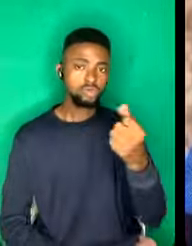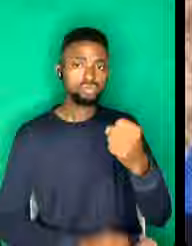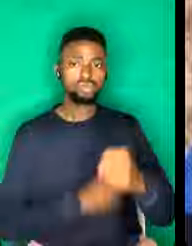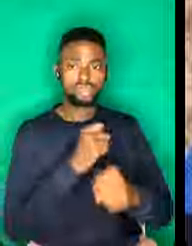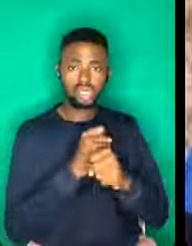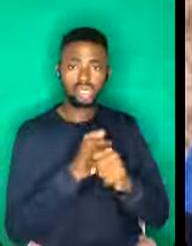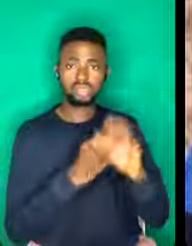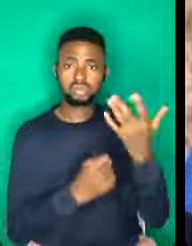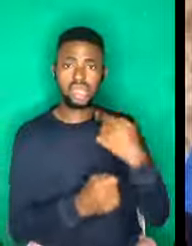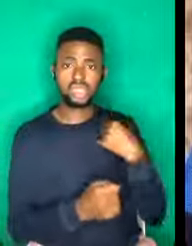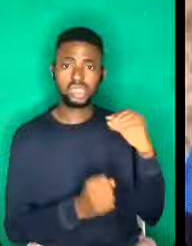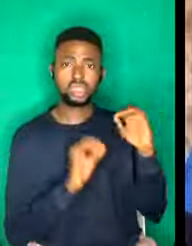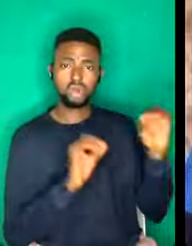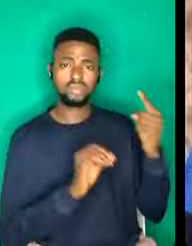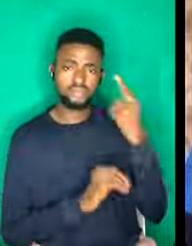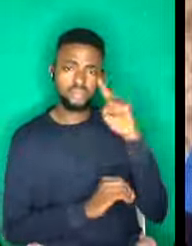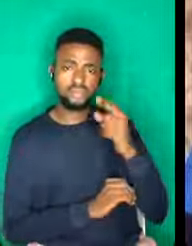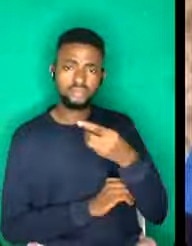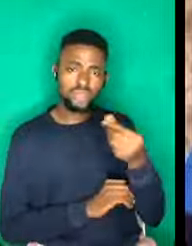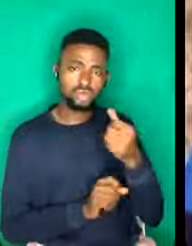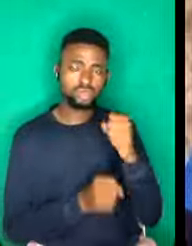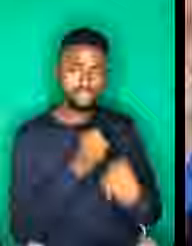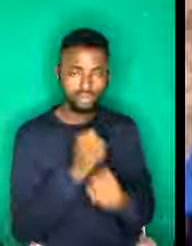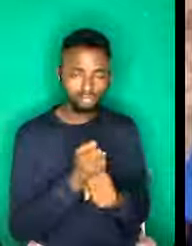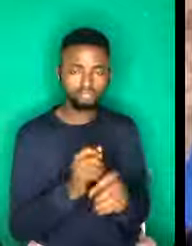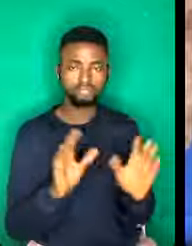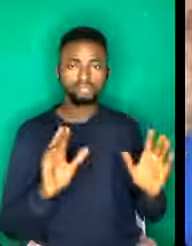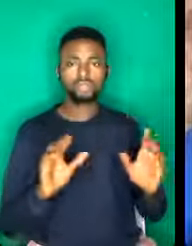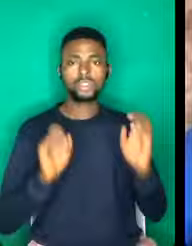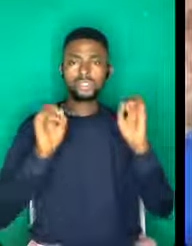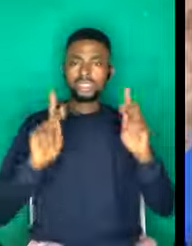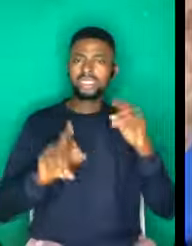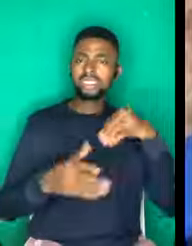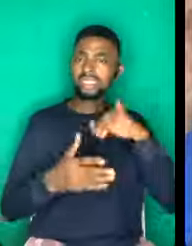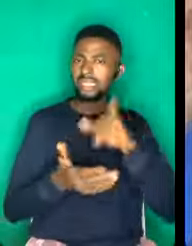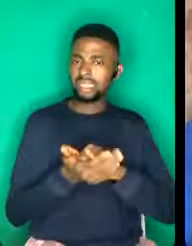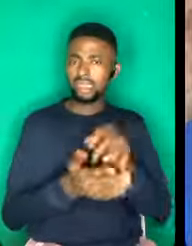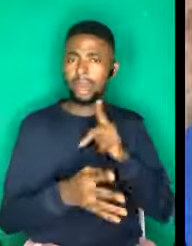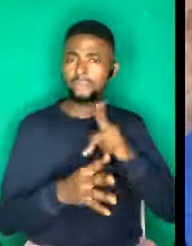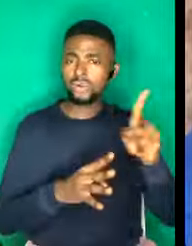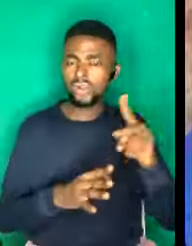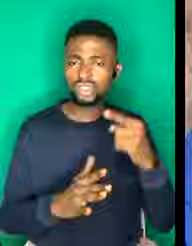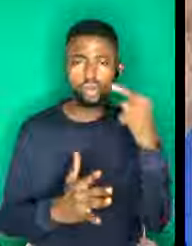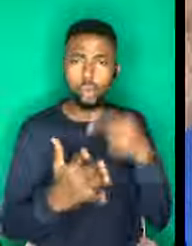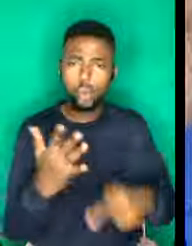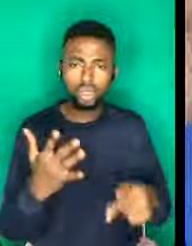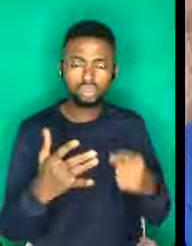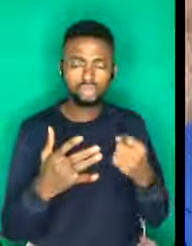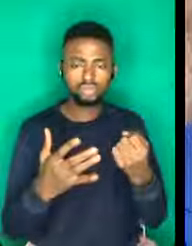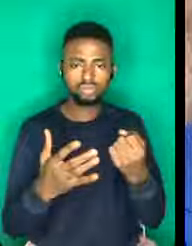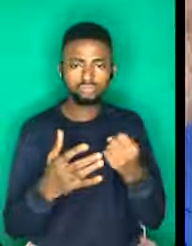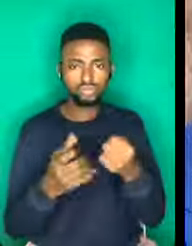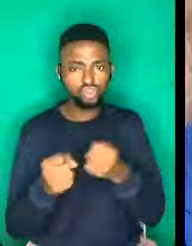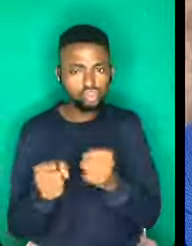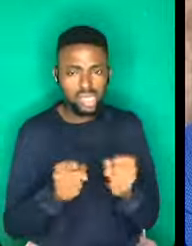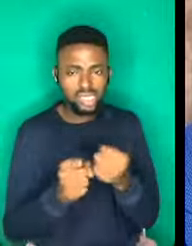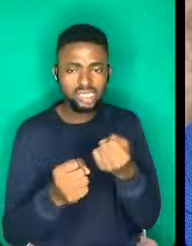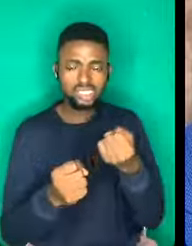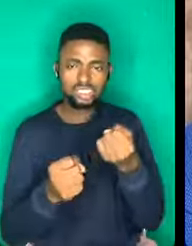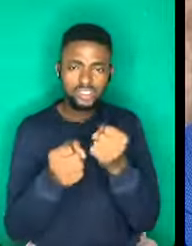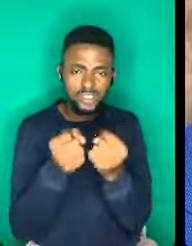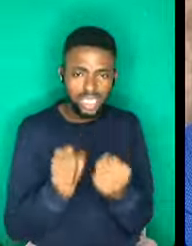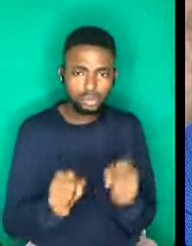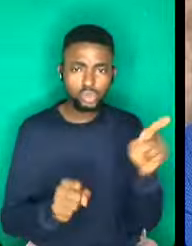Okay, so in that profession and expertise, what strategies do you use to create an